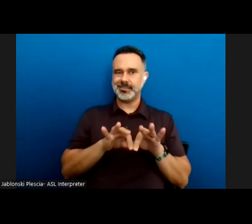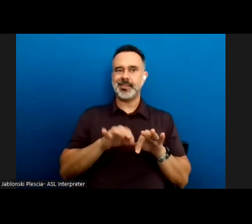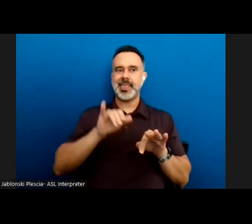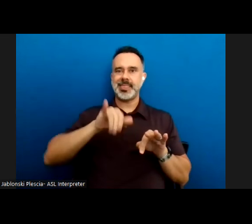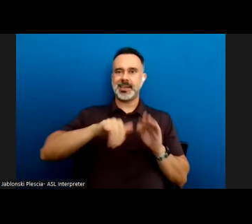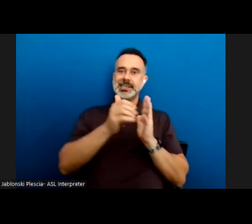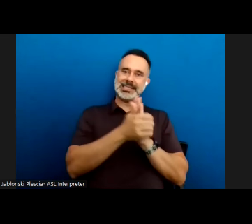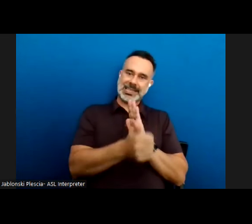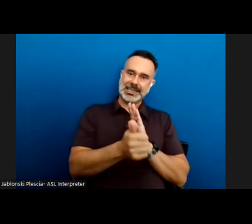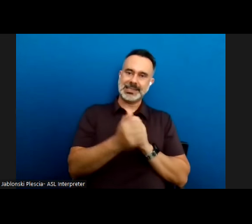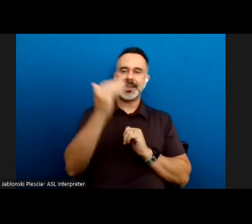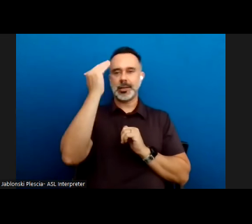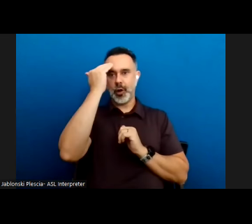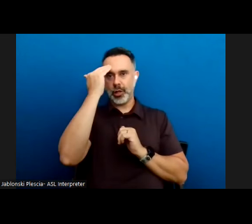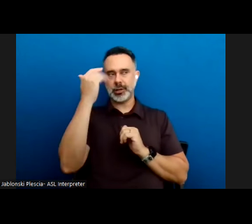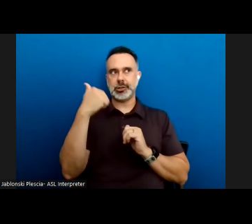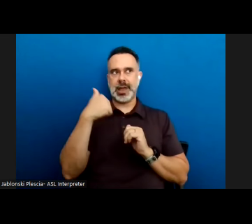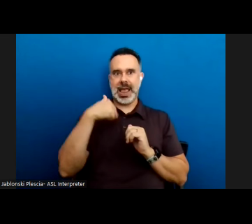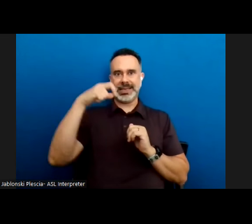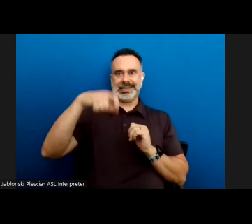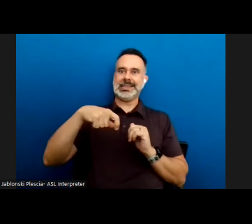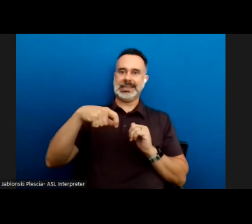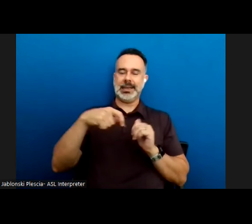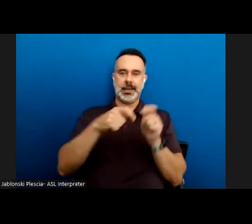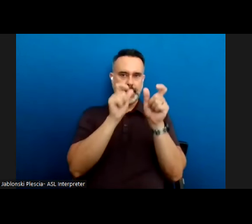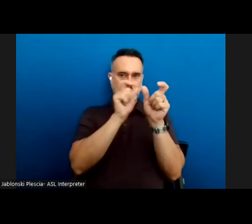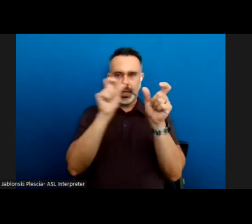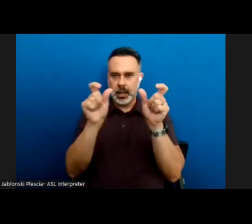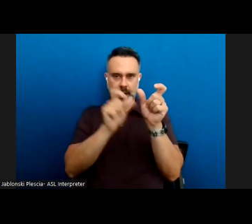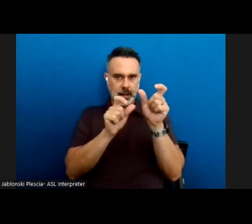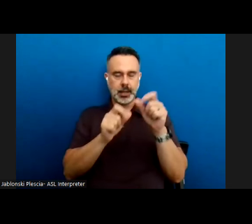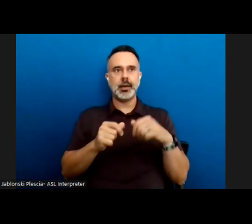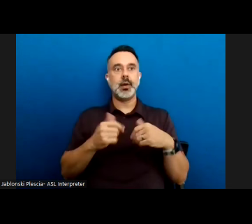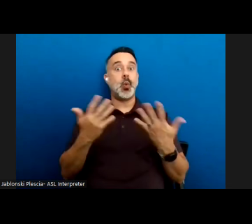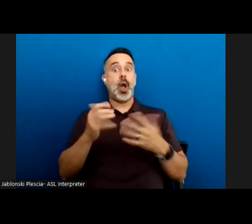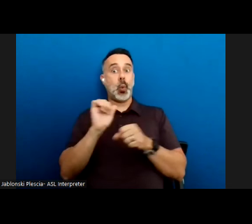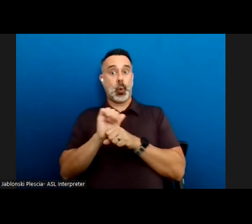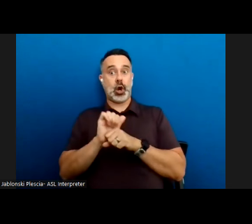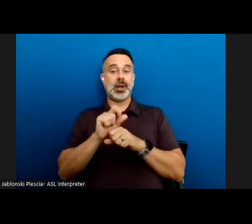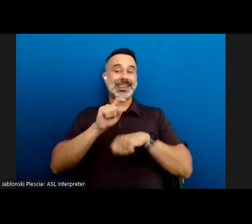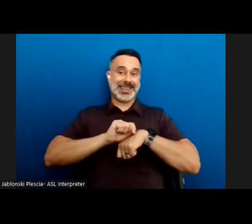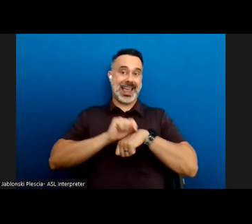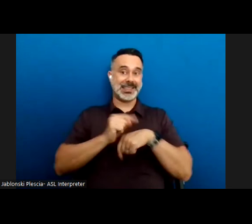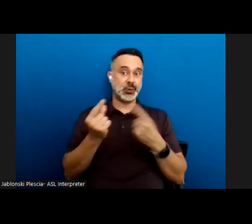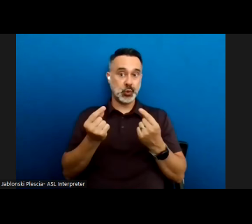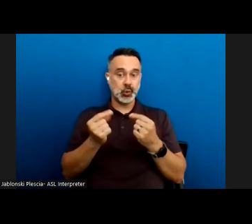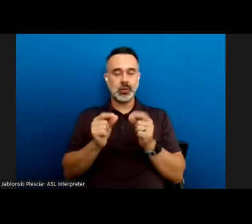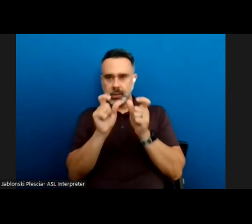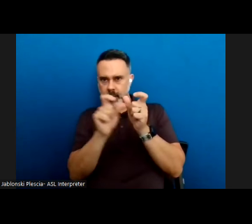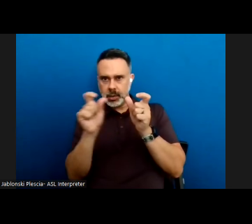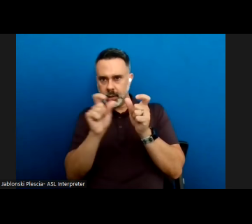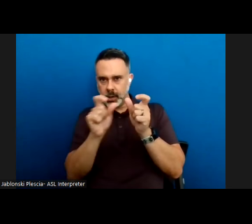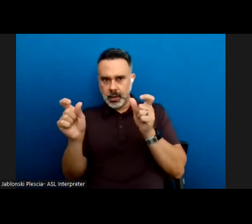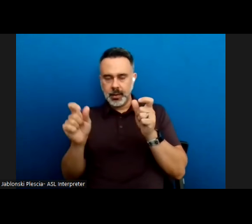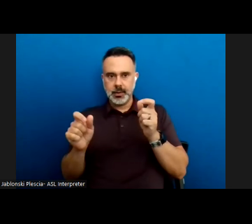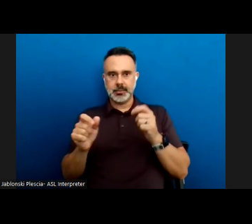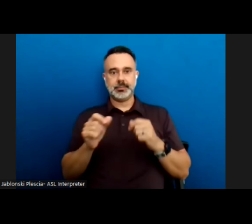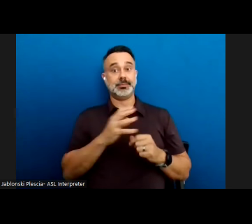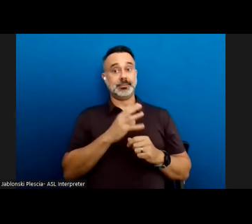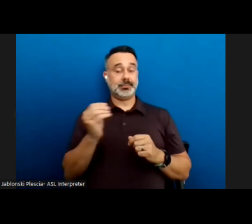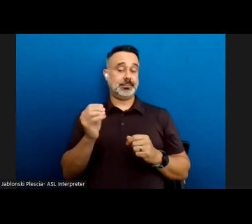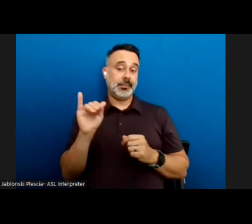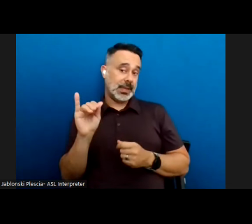and the knowledge that I need to have. This is the piece of work in a task, but also there's a great thing if you would like